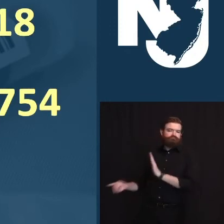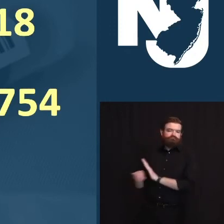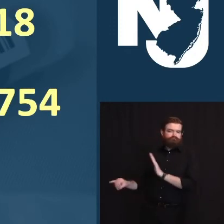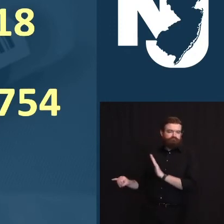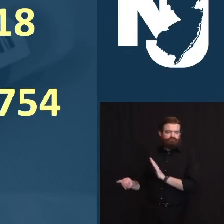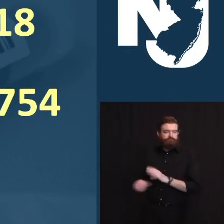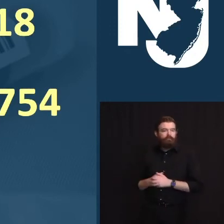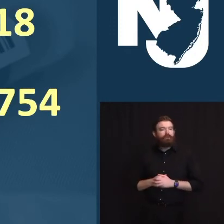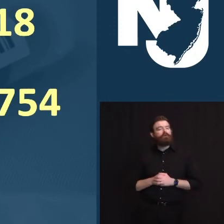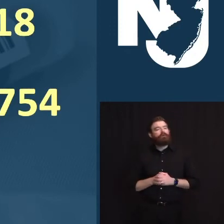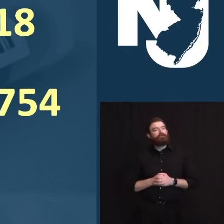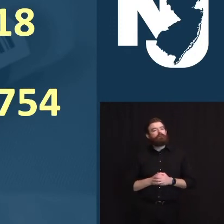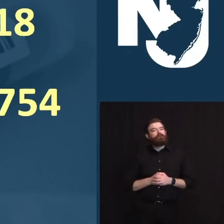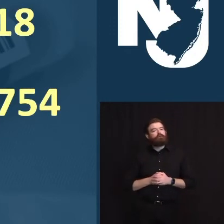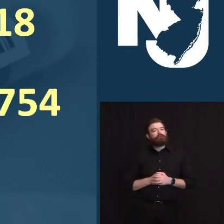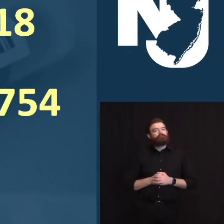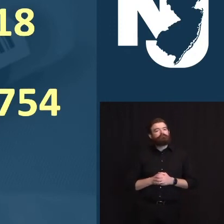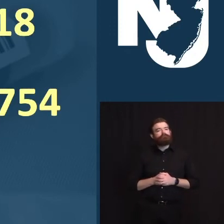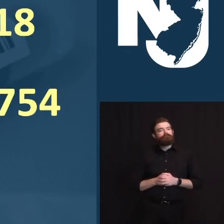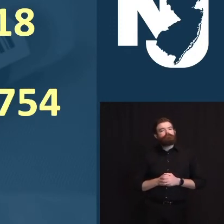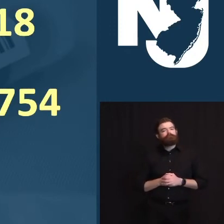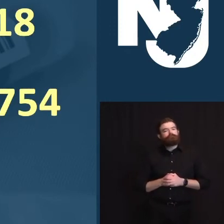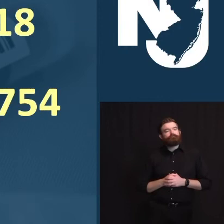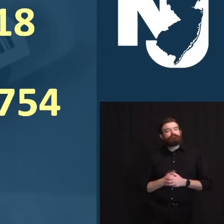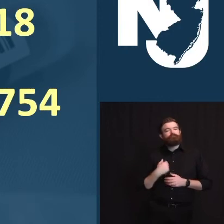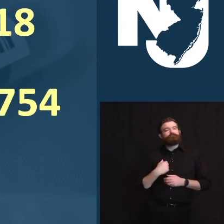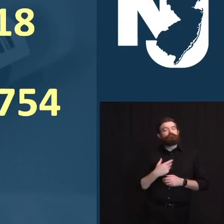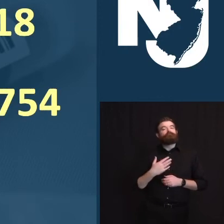minutes to remember 3 more of those who have lost.